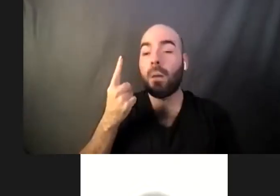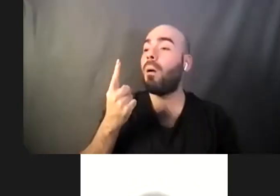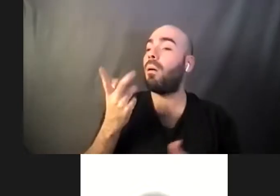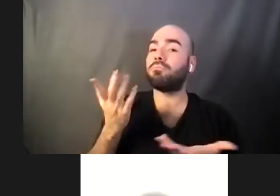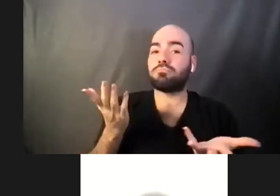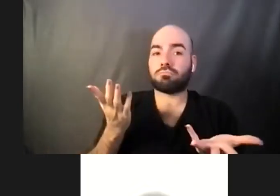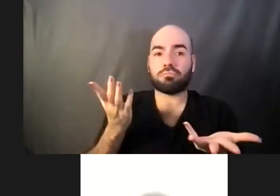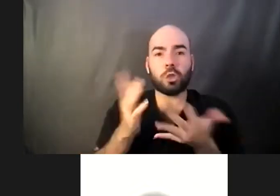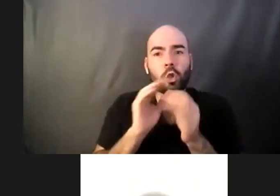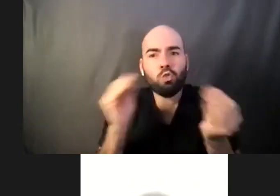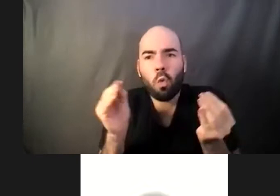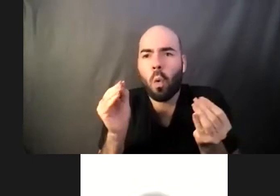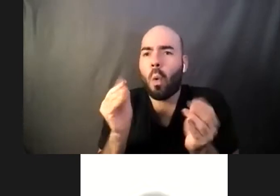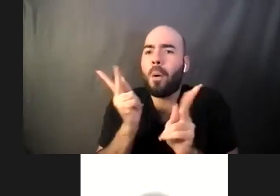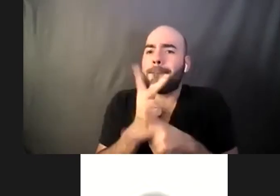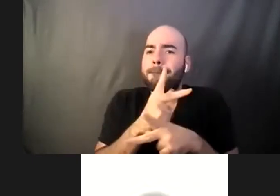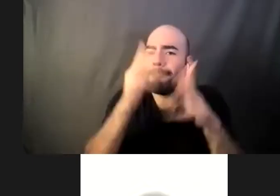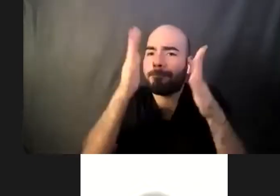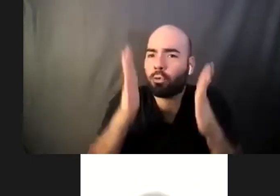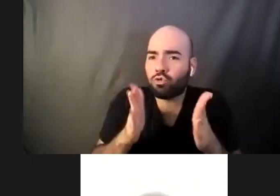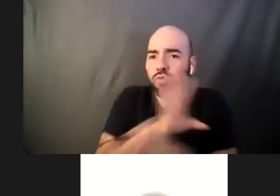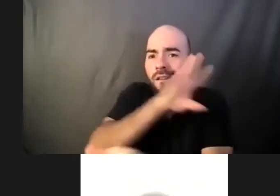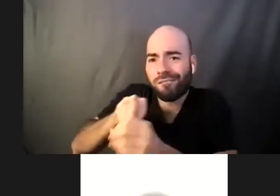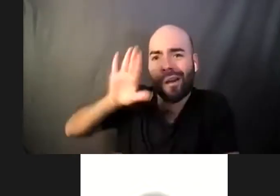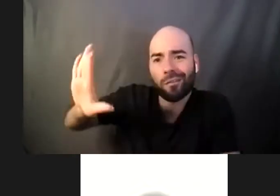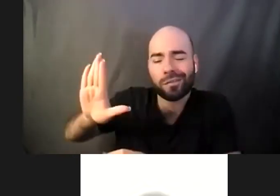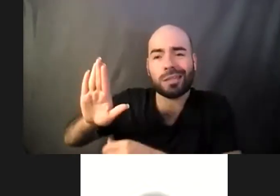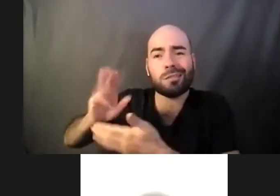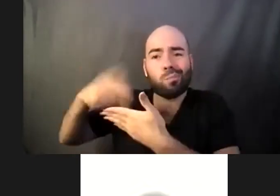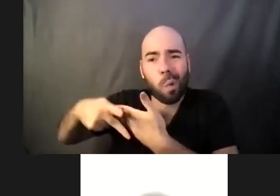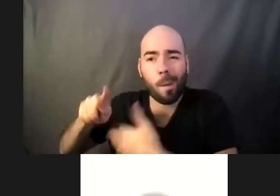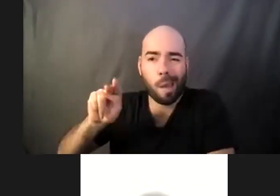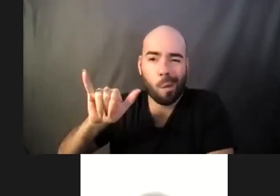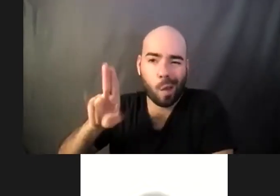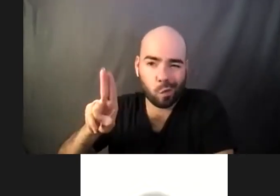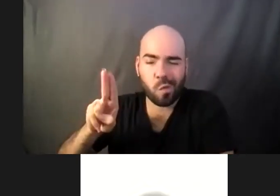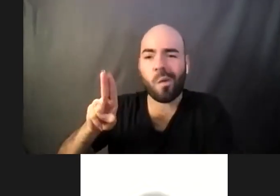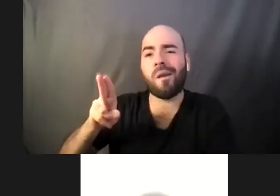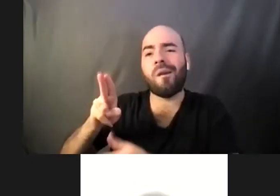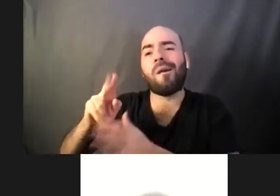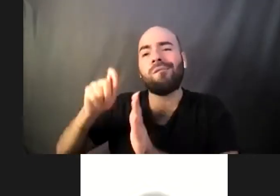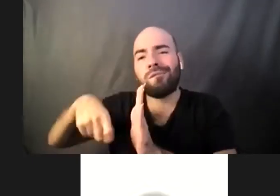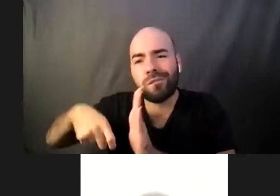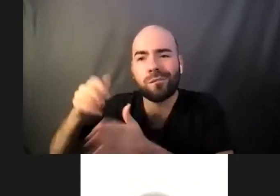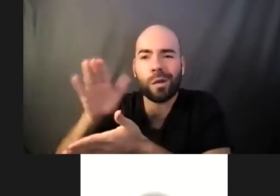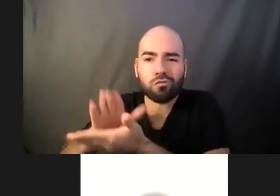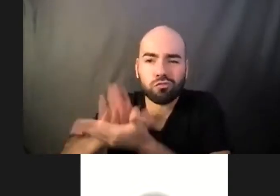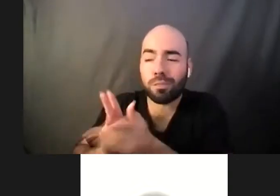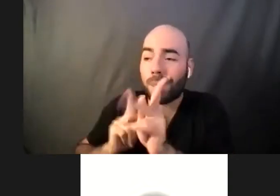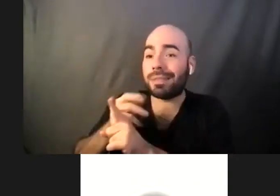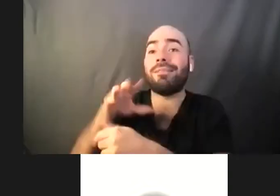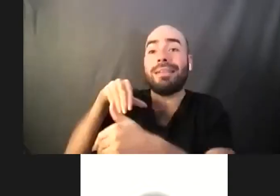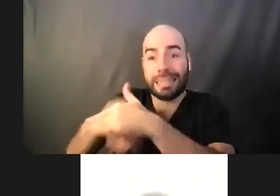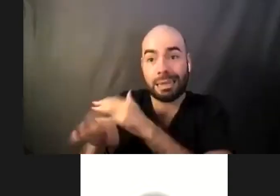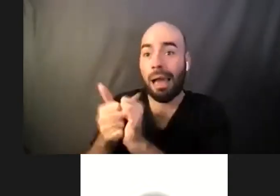none of the producers that were in the program with him at NYU, you know, film school is set up that people go there for directing. You get into school for directing,